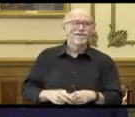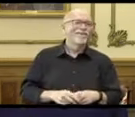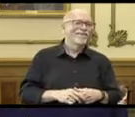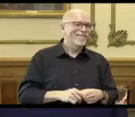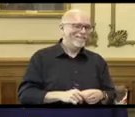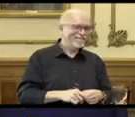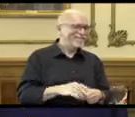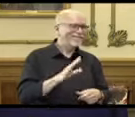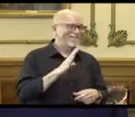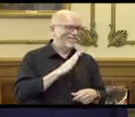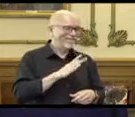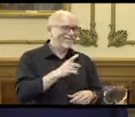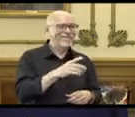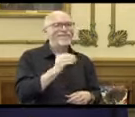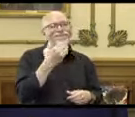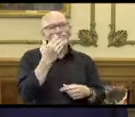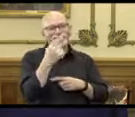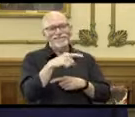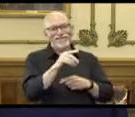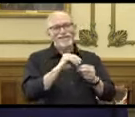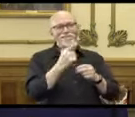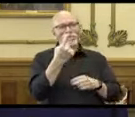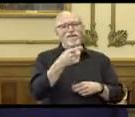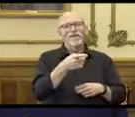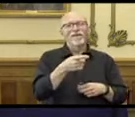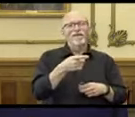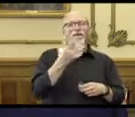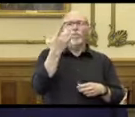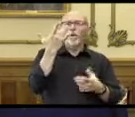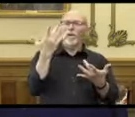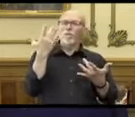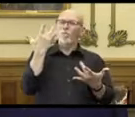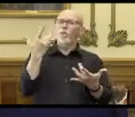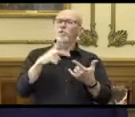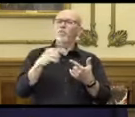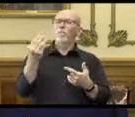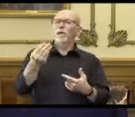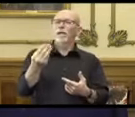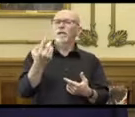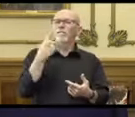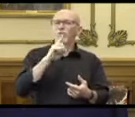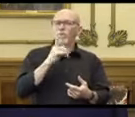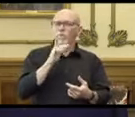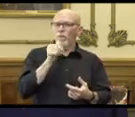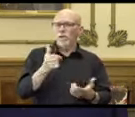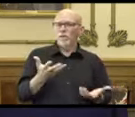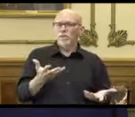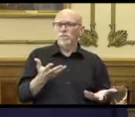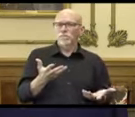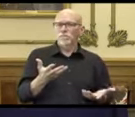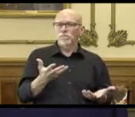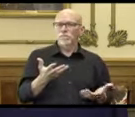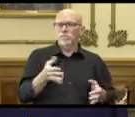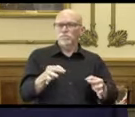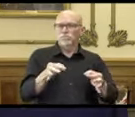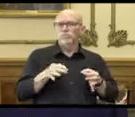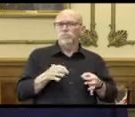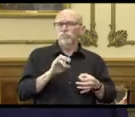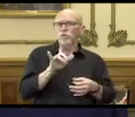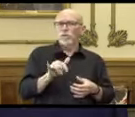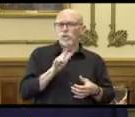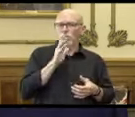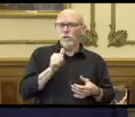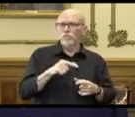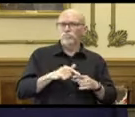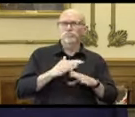Not a problem, Governor. Two things. Number one, why wait until Monday for the executive order? Why not earlier to prevent